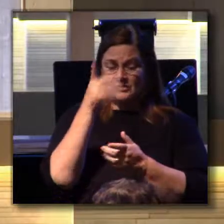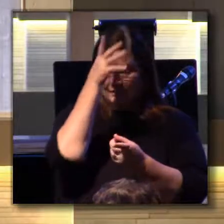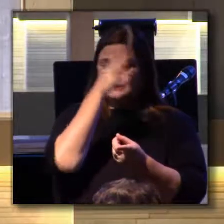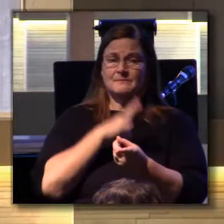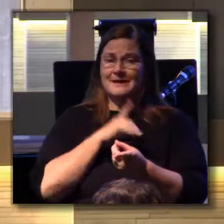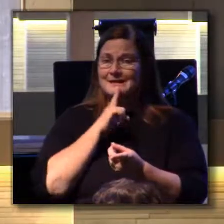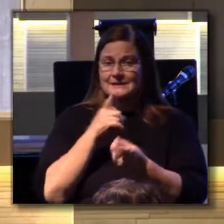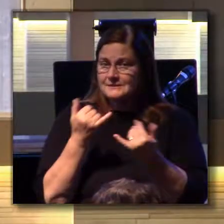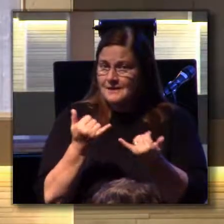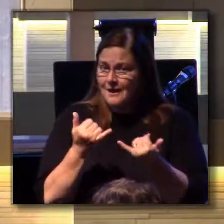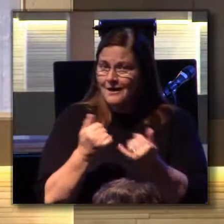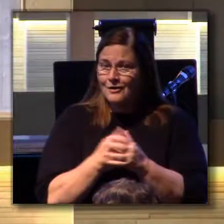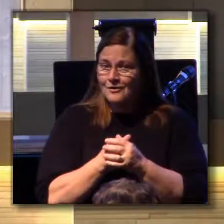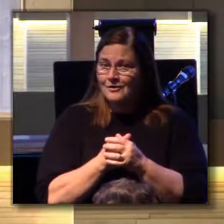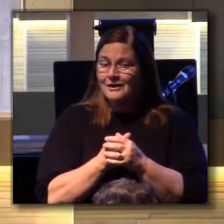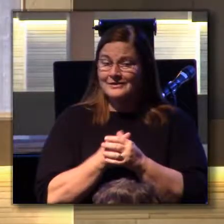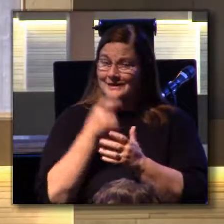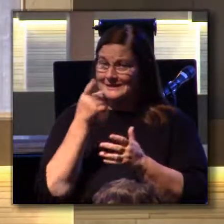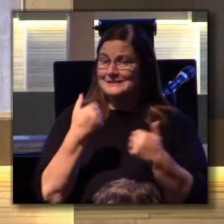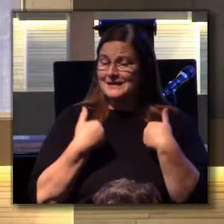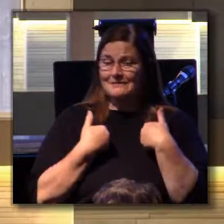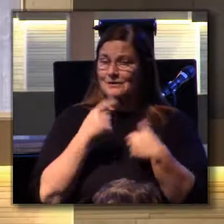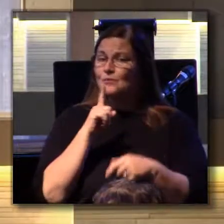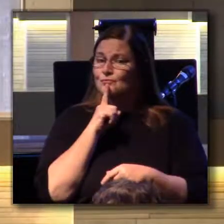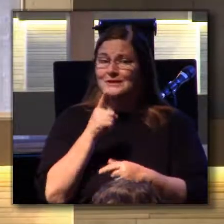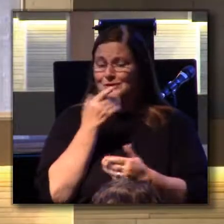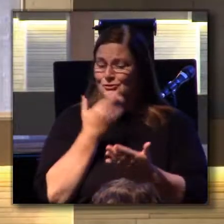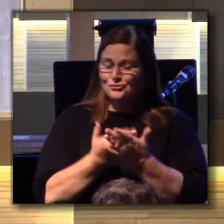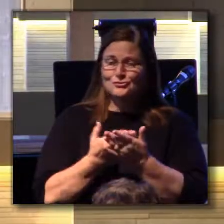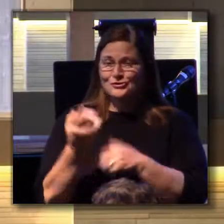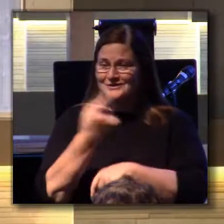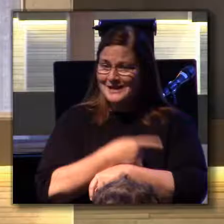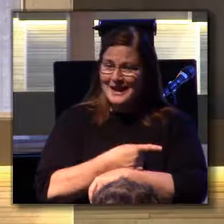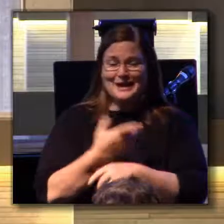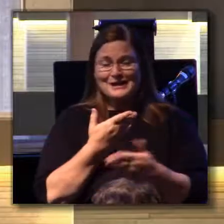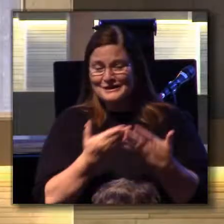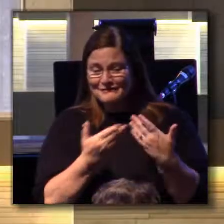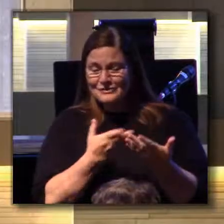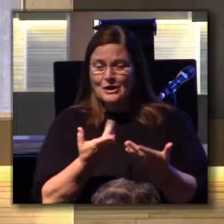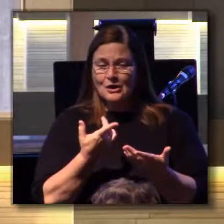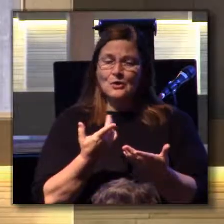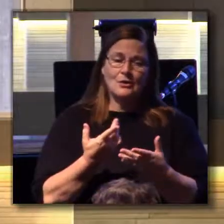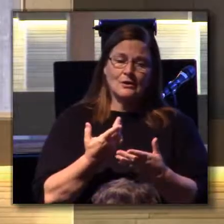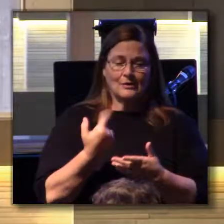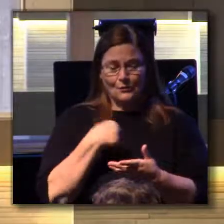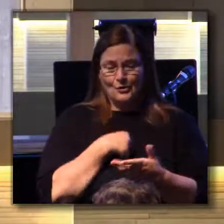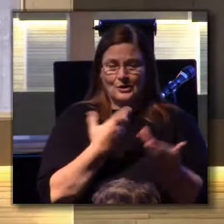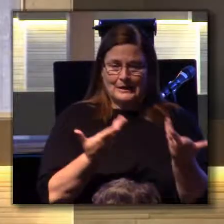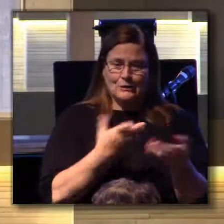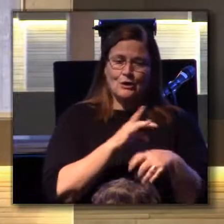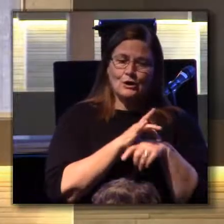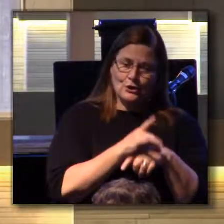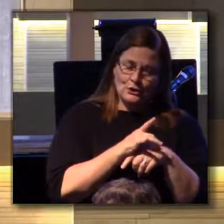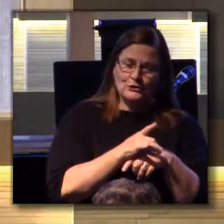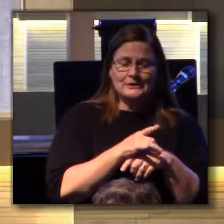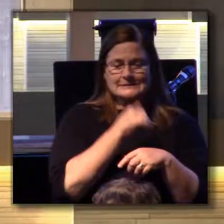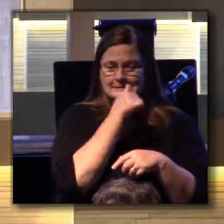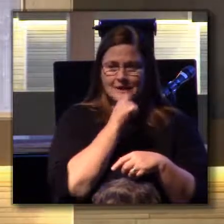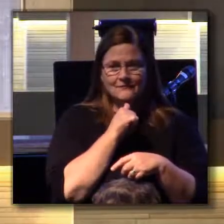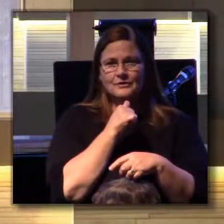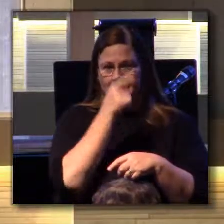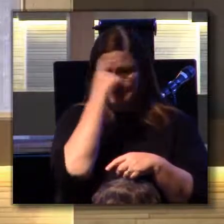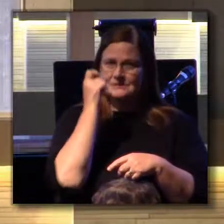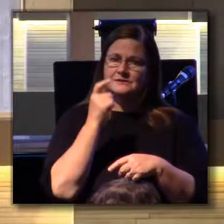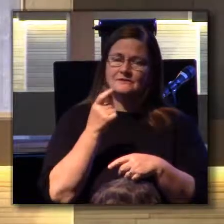a really good day, even though we're miserable and suffering in light of his loss.